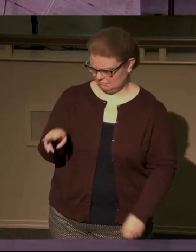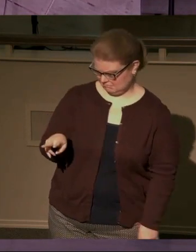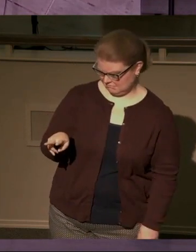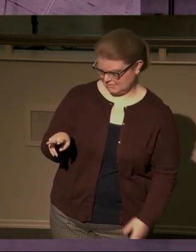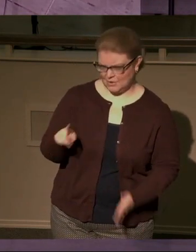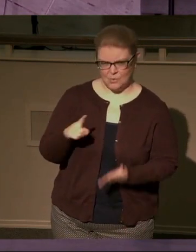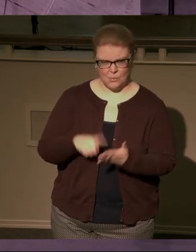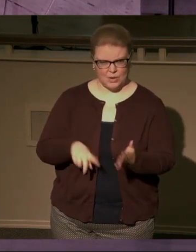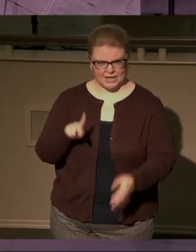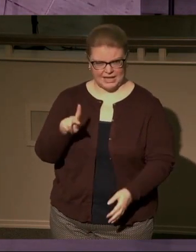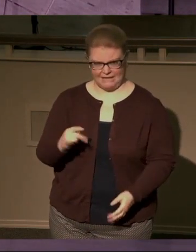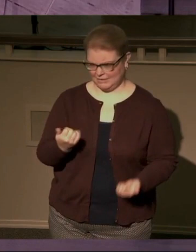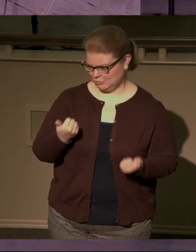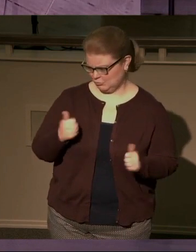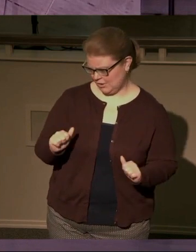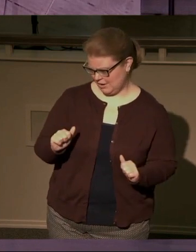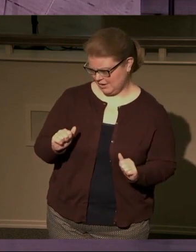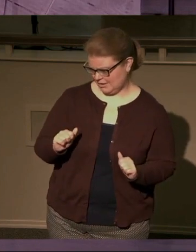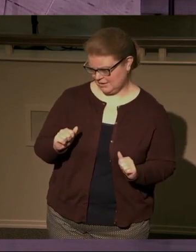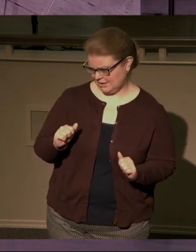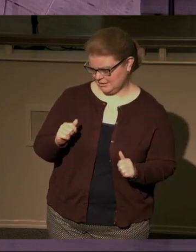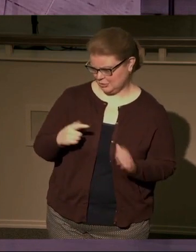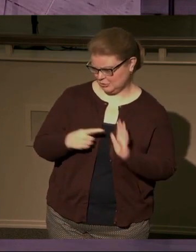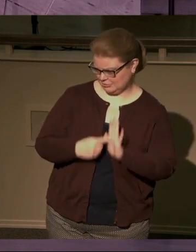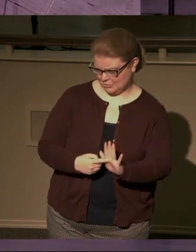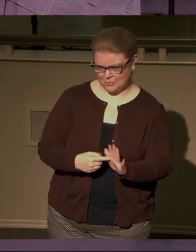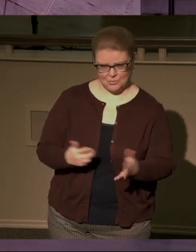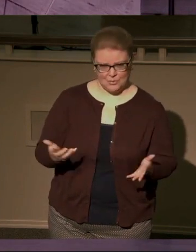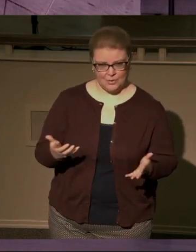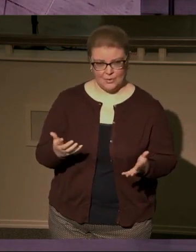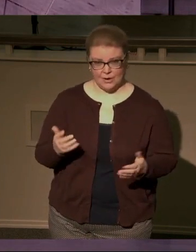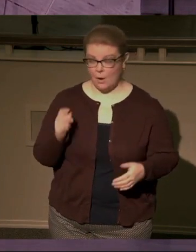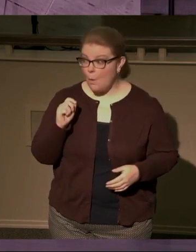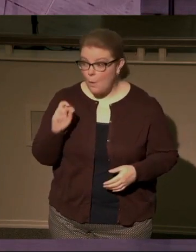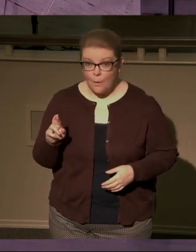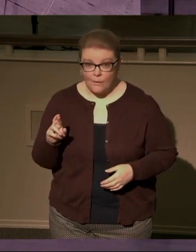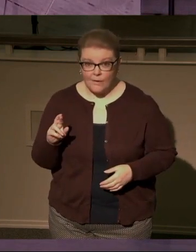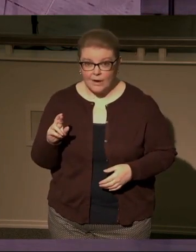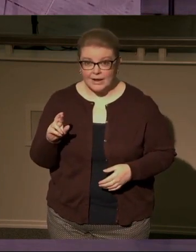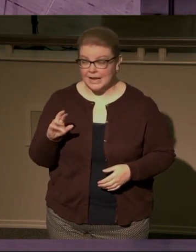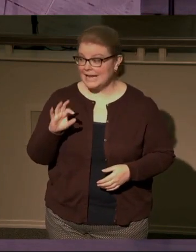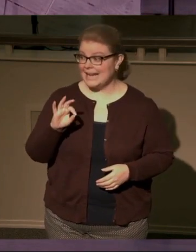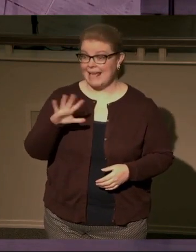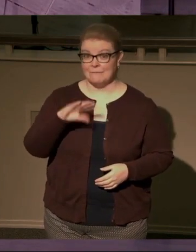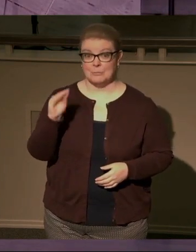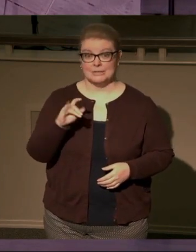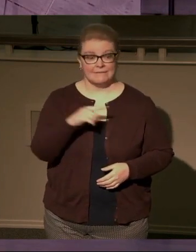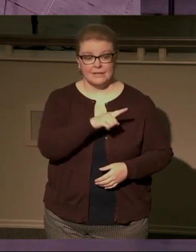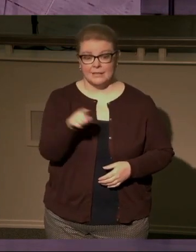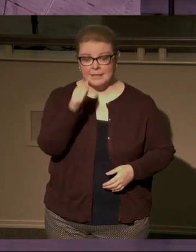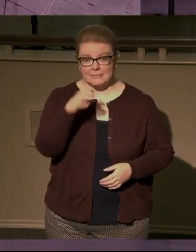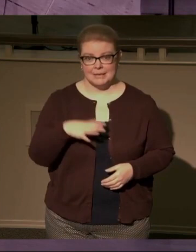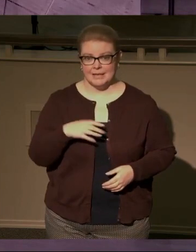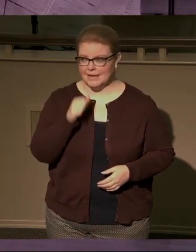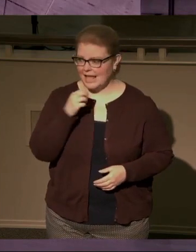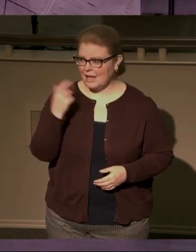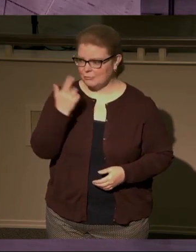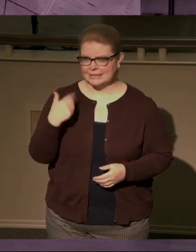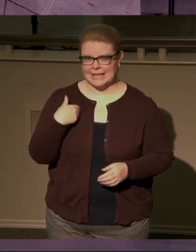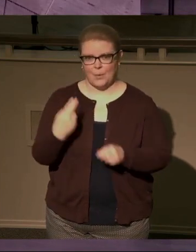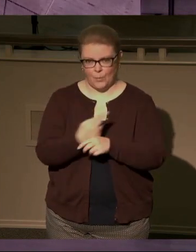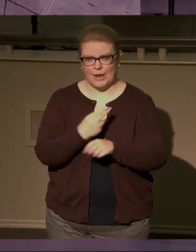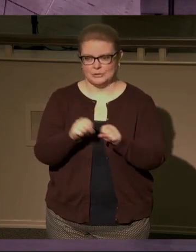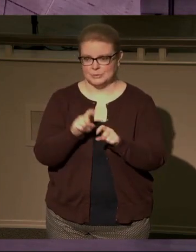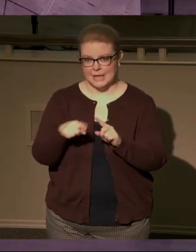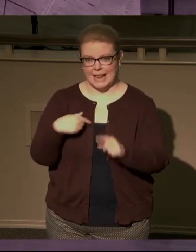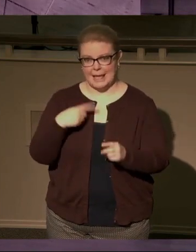Kevin trying to be? Or they're like 95% of the men in this room didn't even know I was wearing shoes until I just